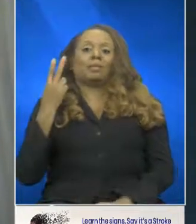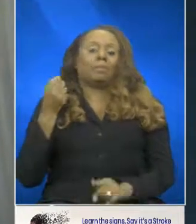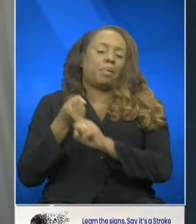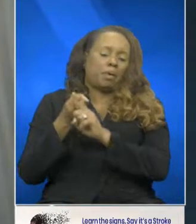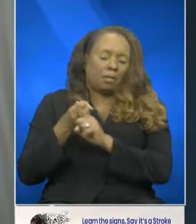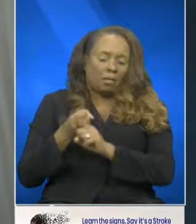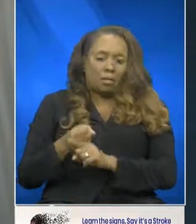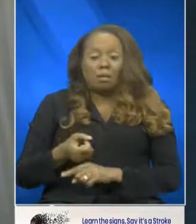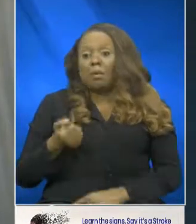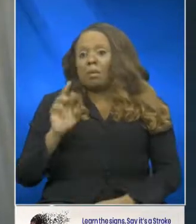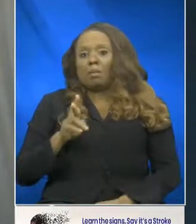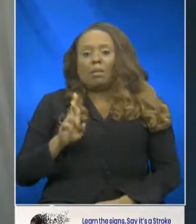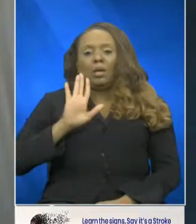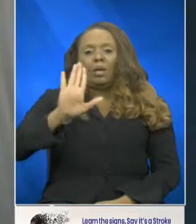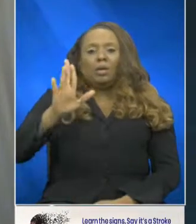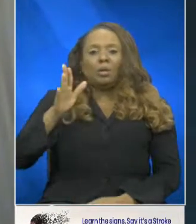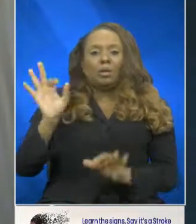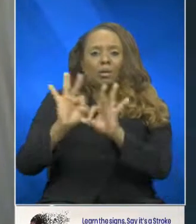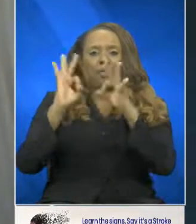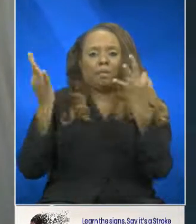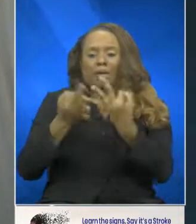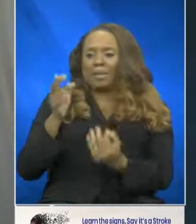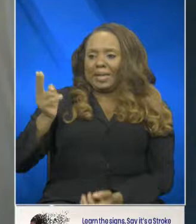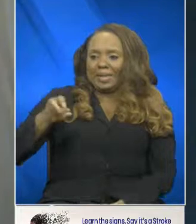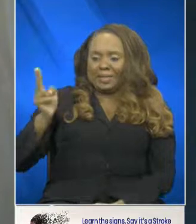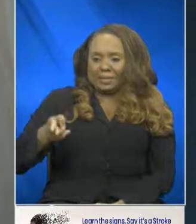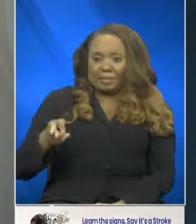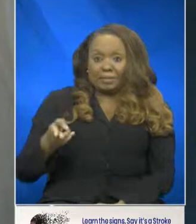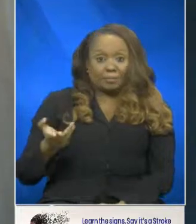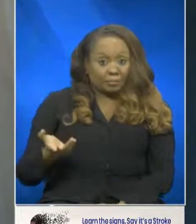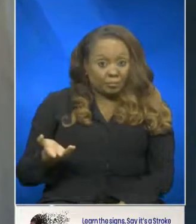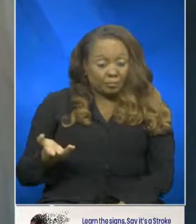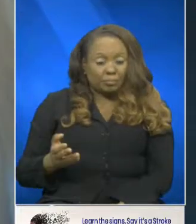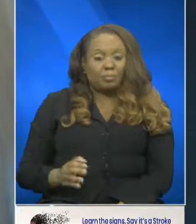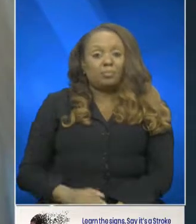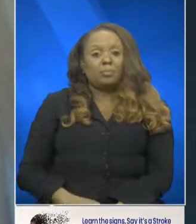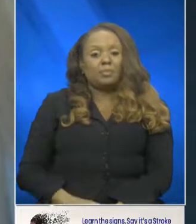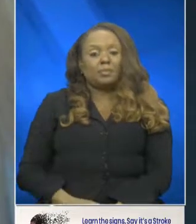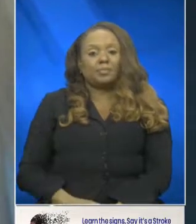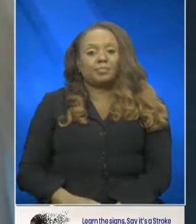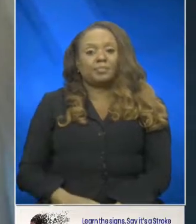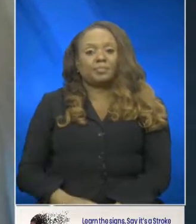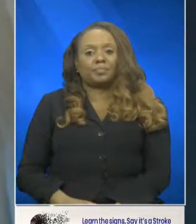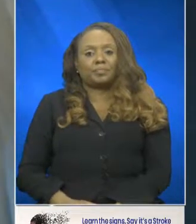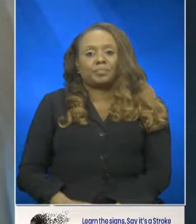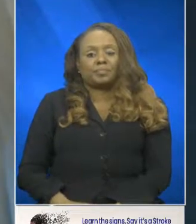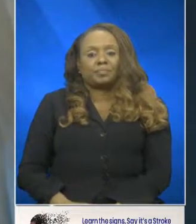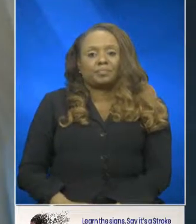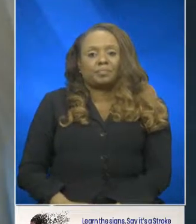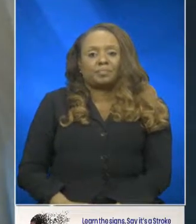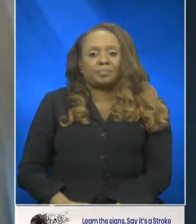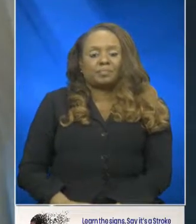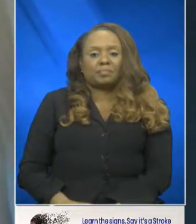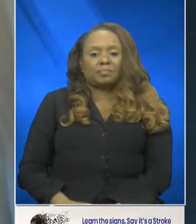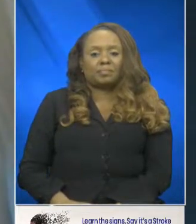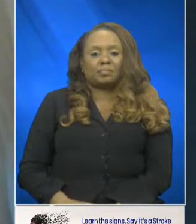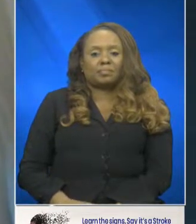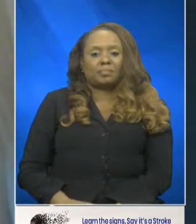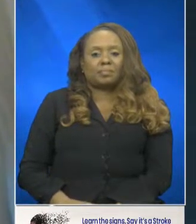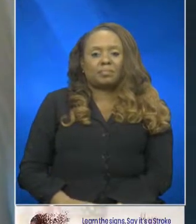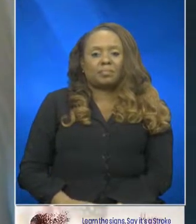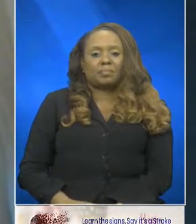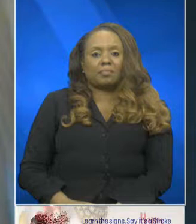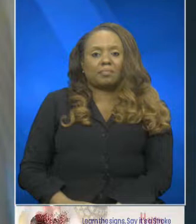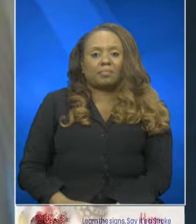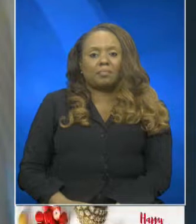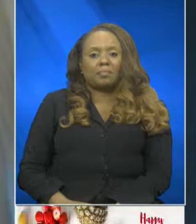if your family should have any history of a stroke. Now, the reason I say that patients need to take this into consideration is that once